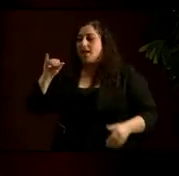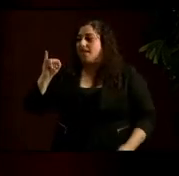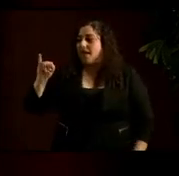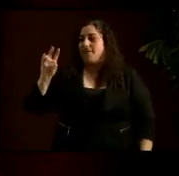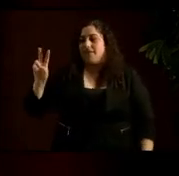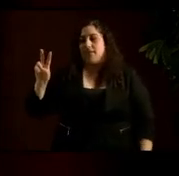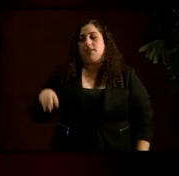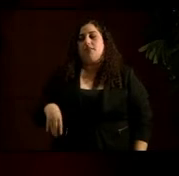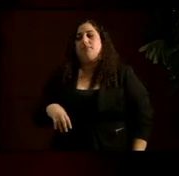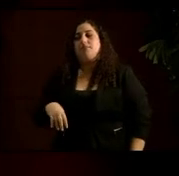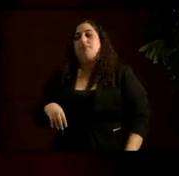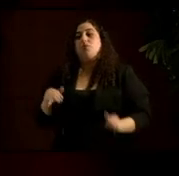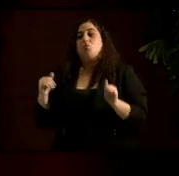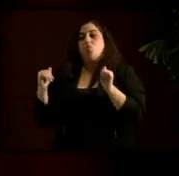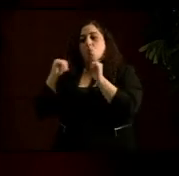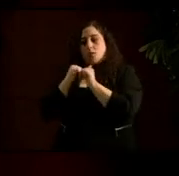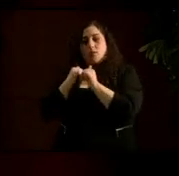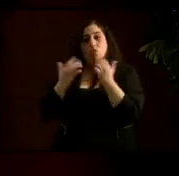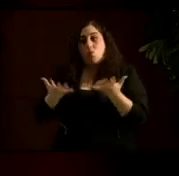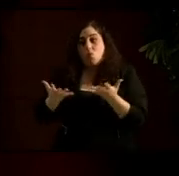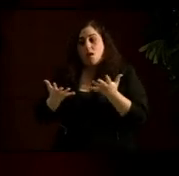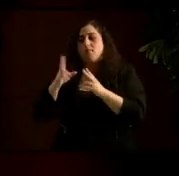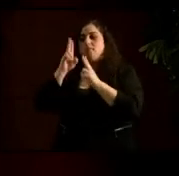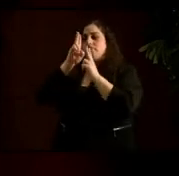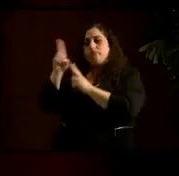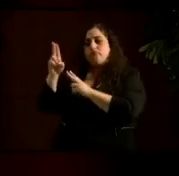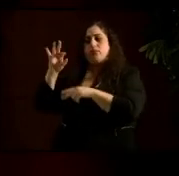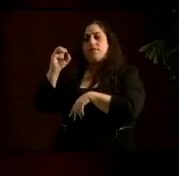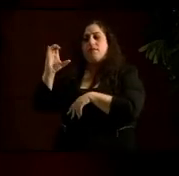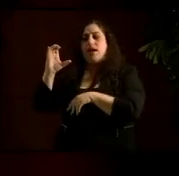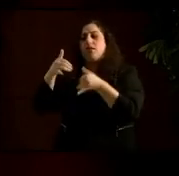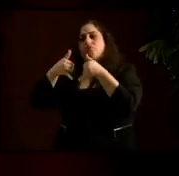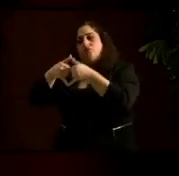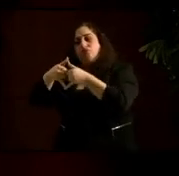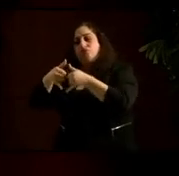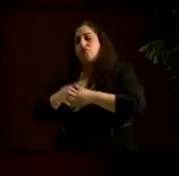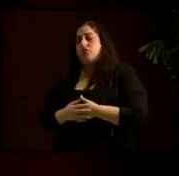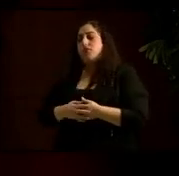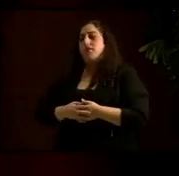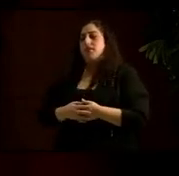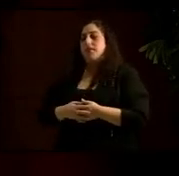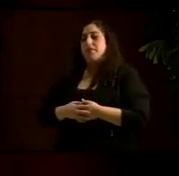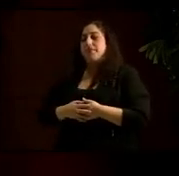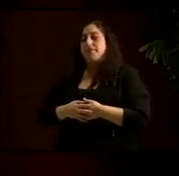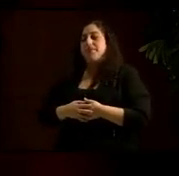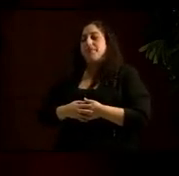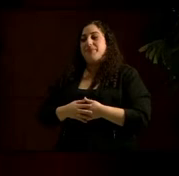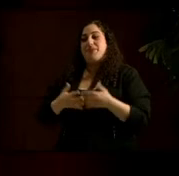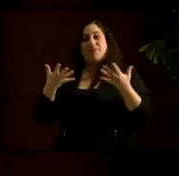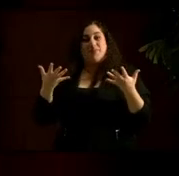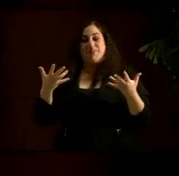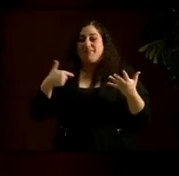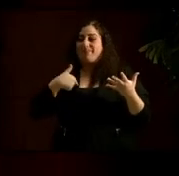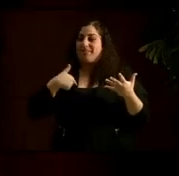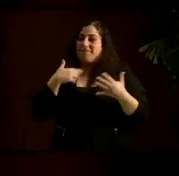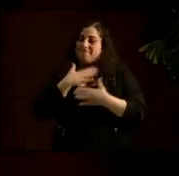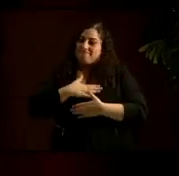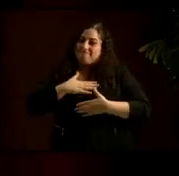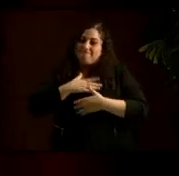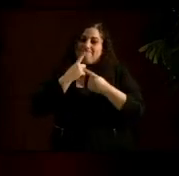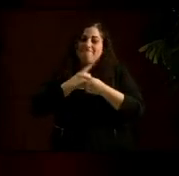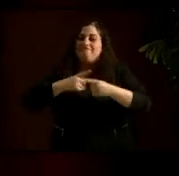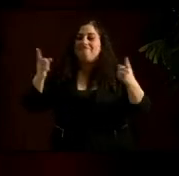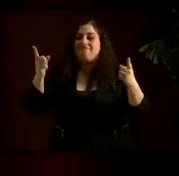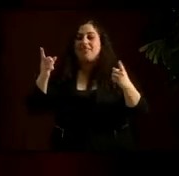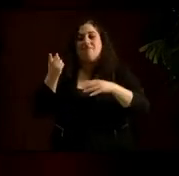State University Alumni Distinguished Faculty Award. It is with great pleasure that I stand before you today to